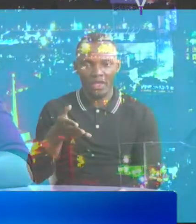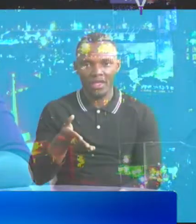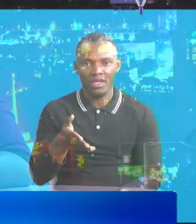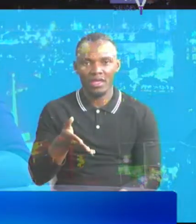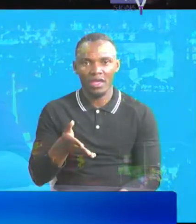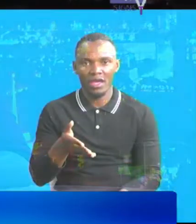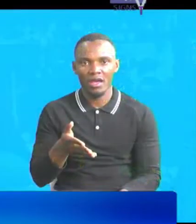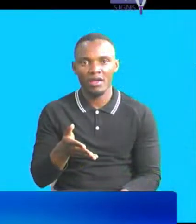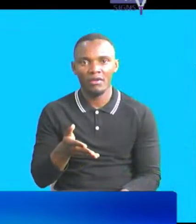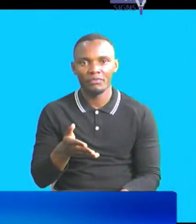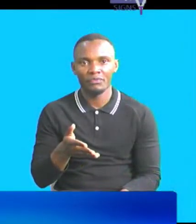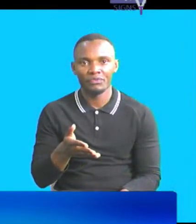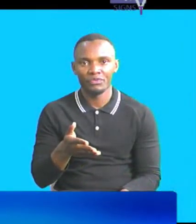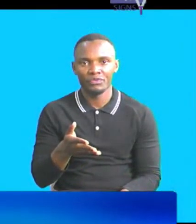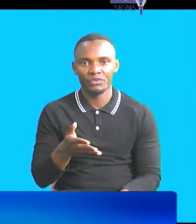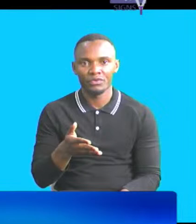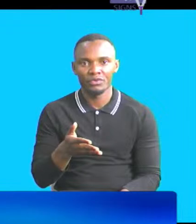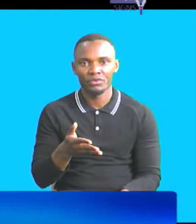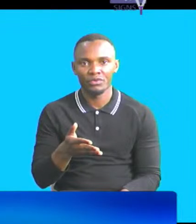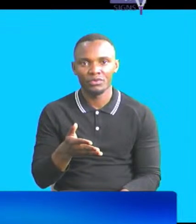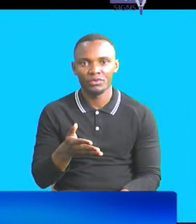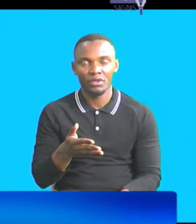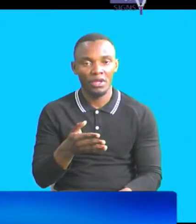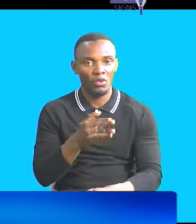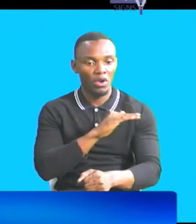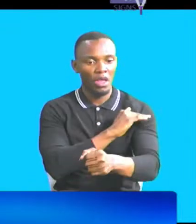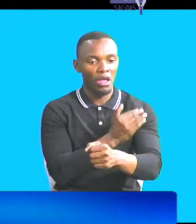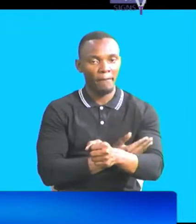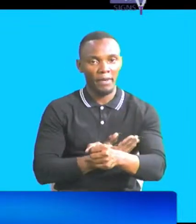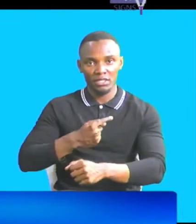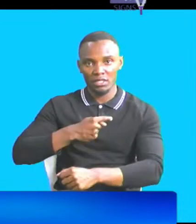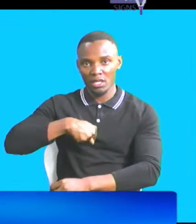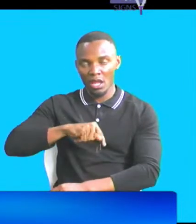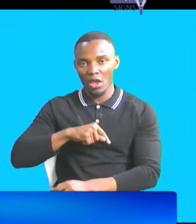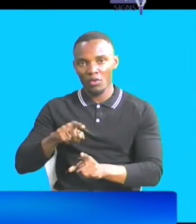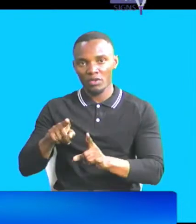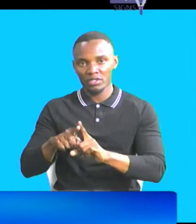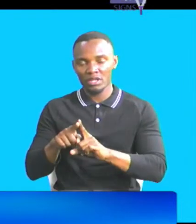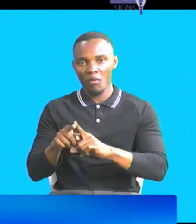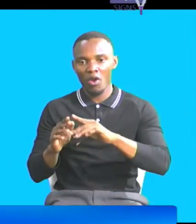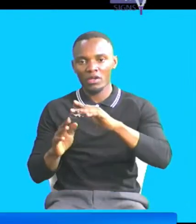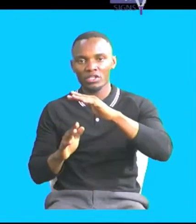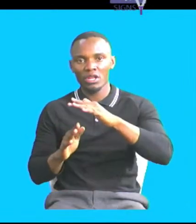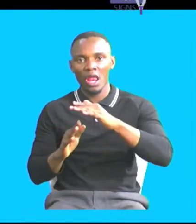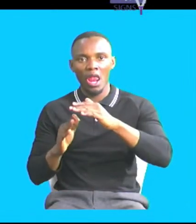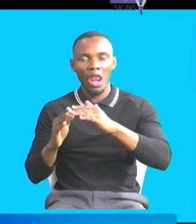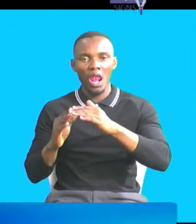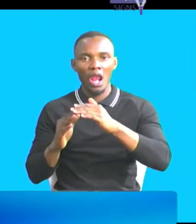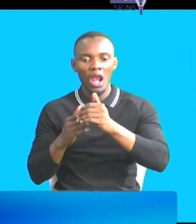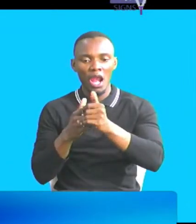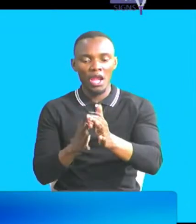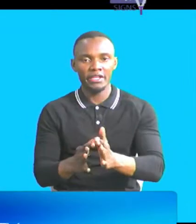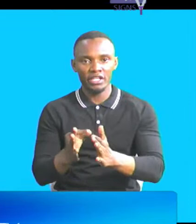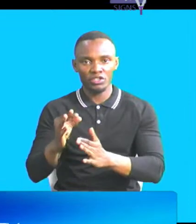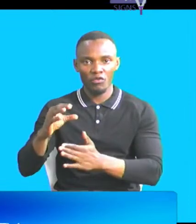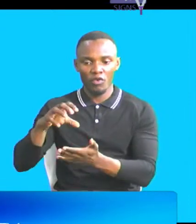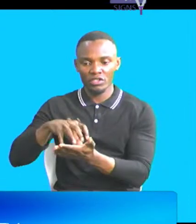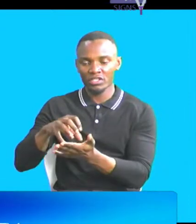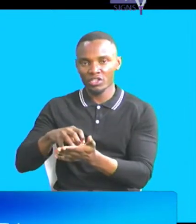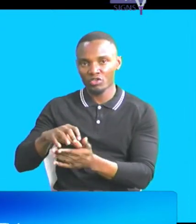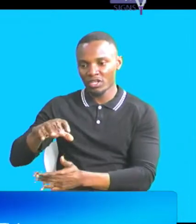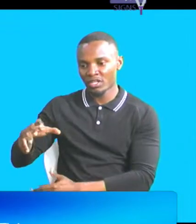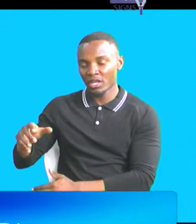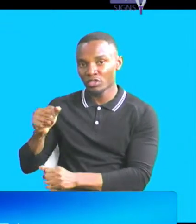Here, in our capacity as head of stations in the county, in administration